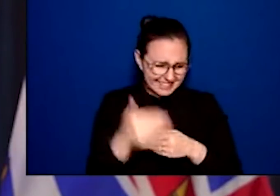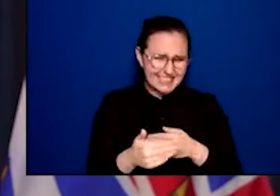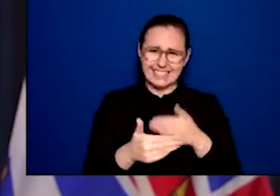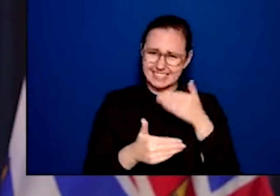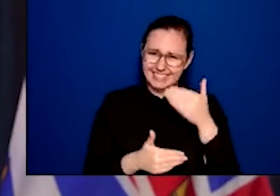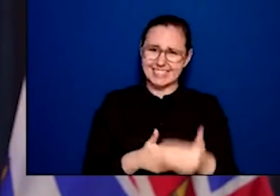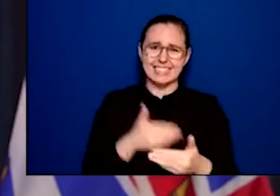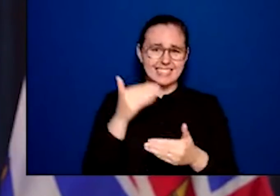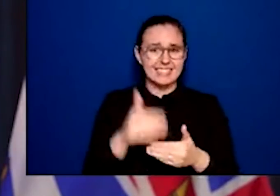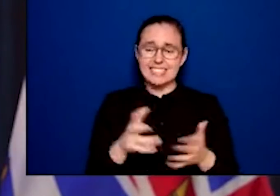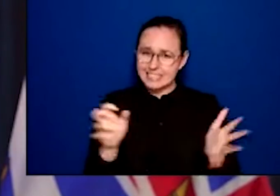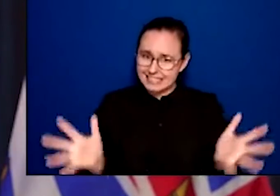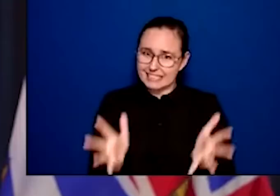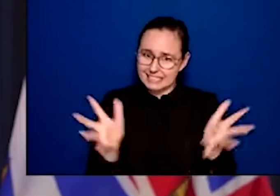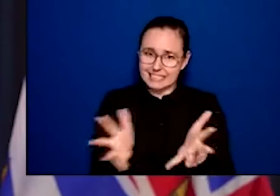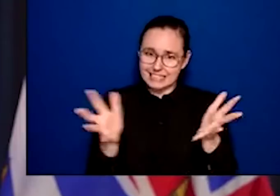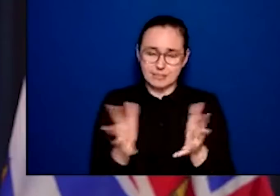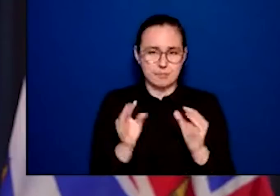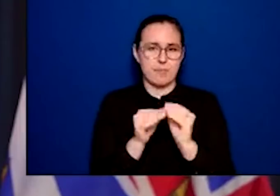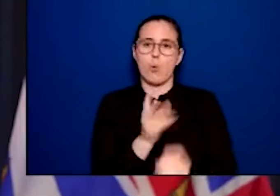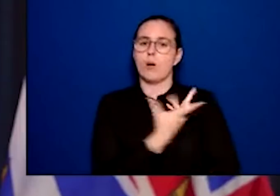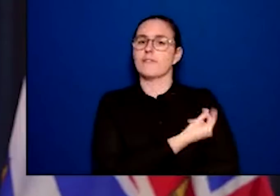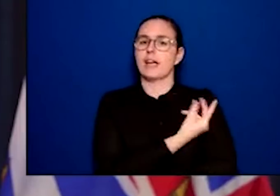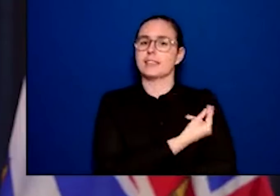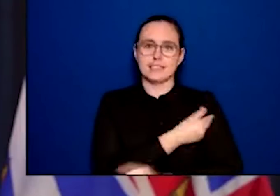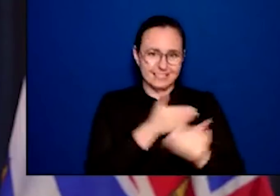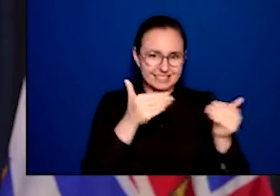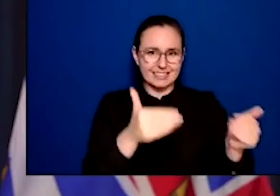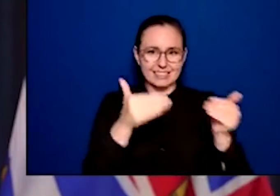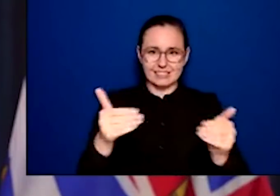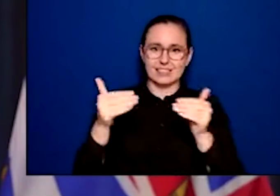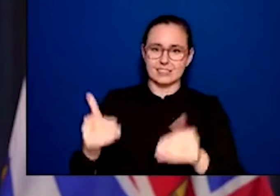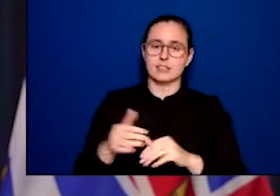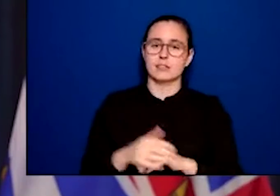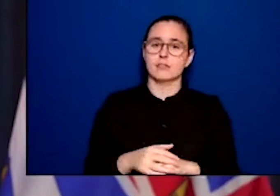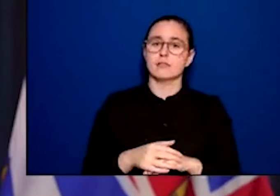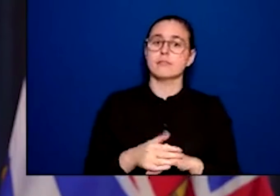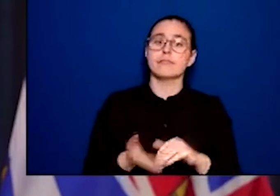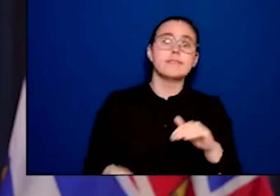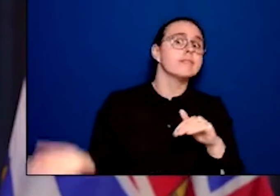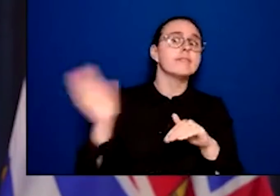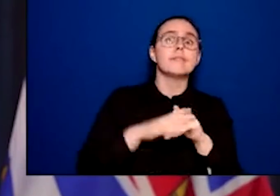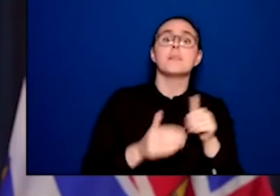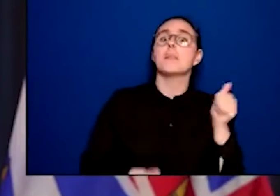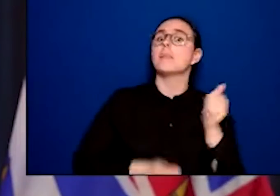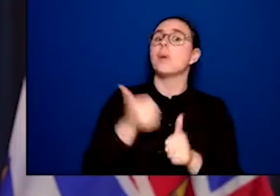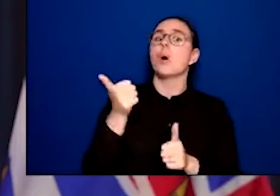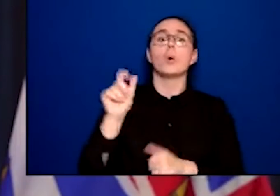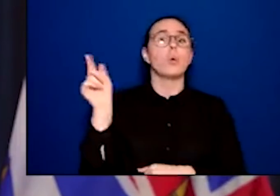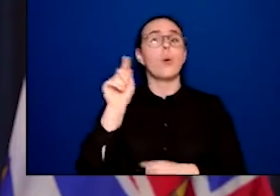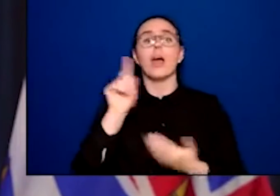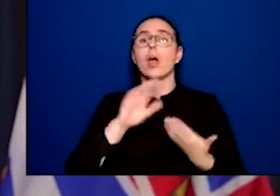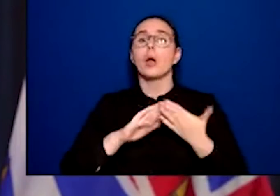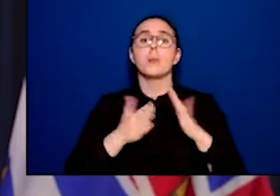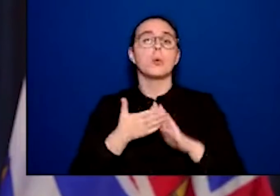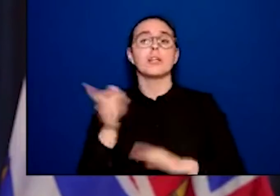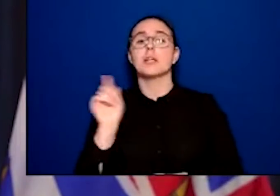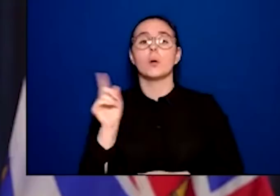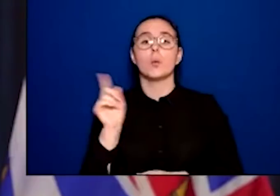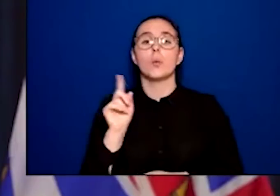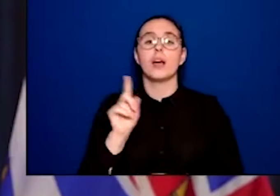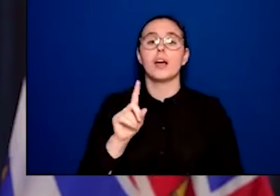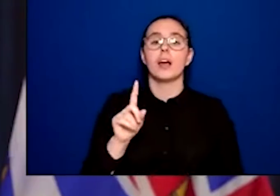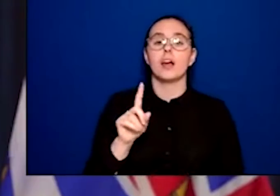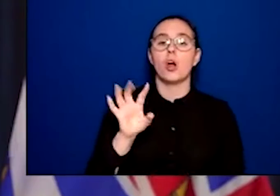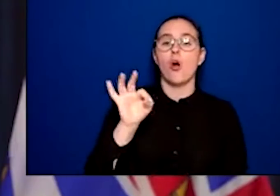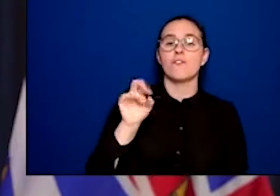The community that's seen the largest increase in the last month, in the month of September, was Fort St. John, the largest percentage increase in its vaccination